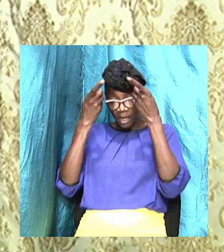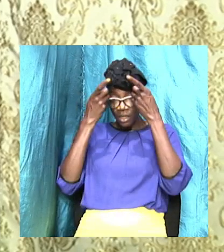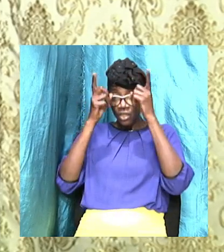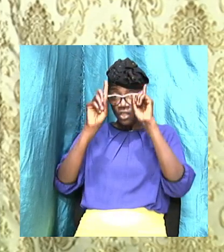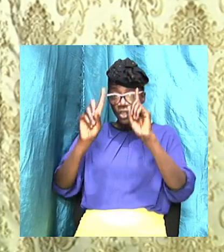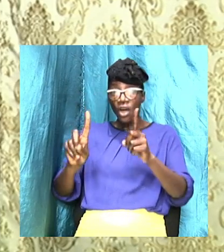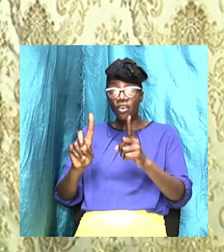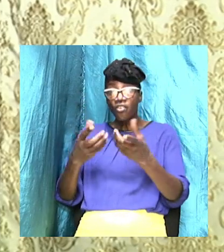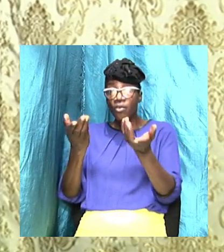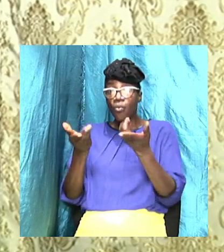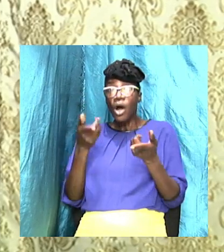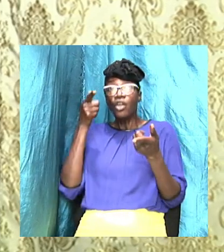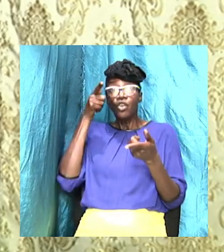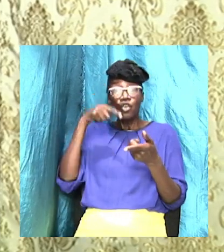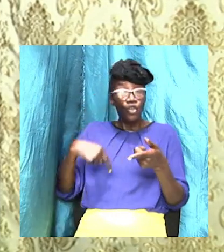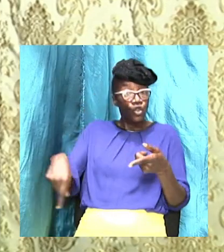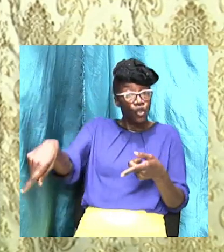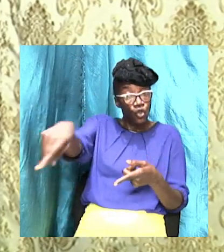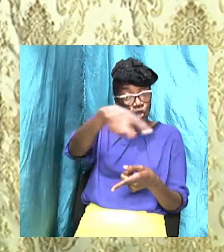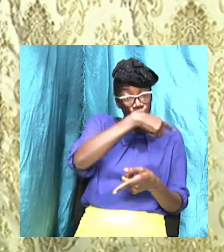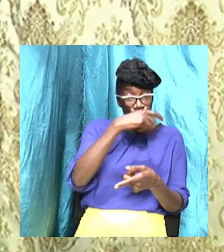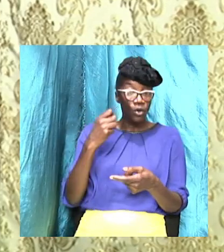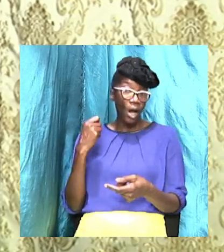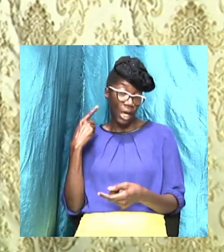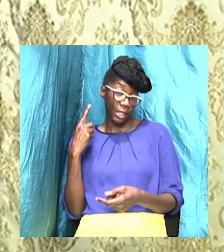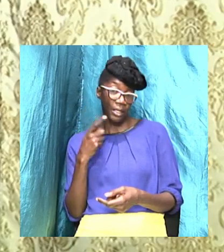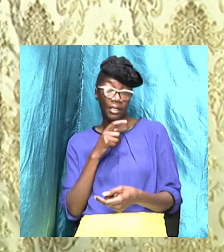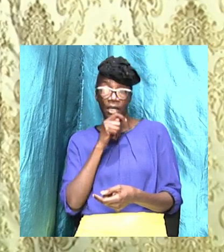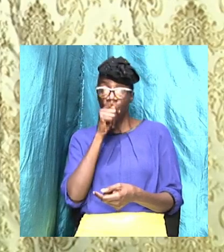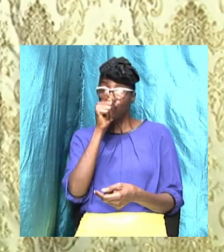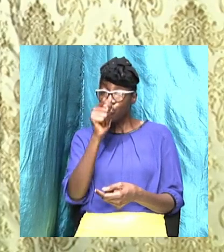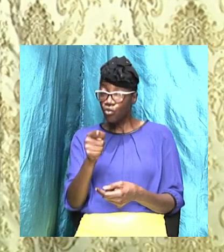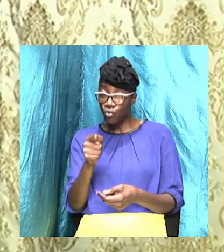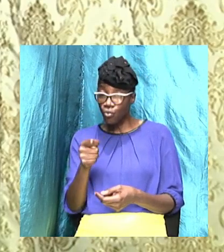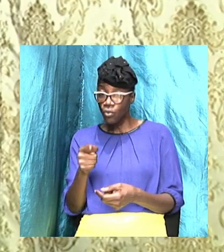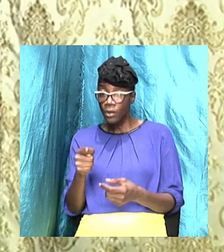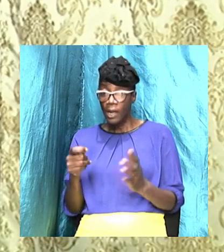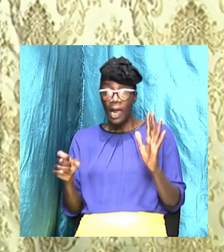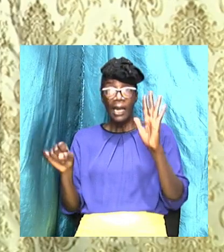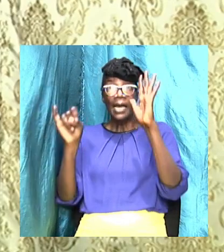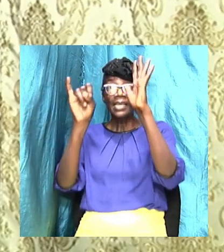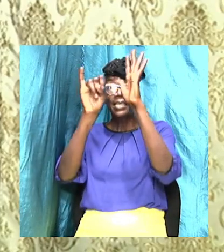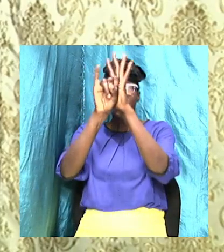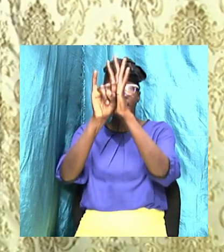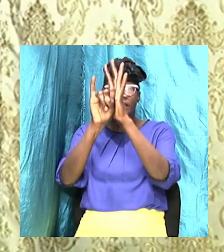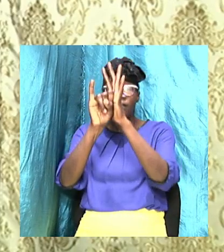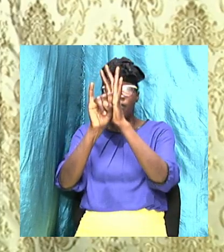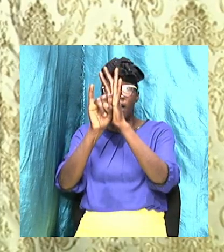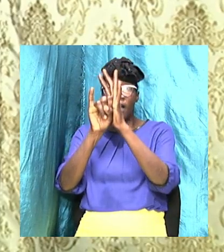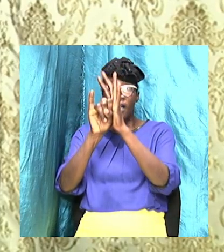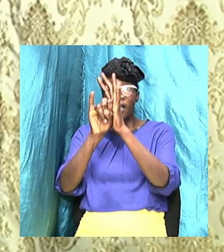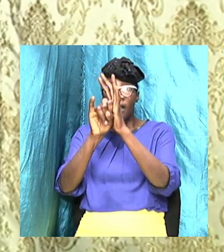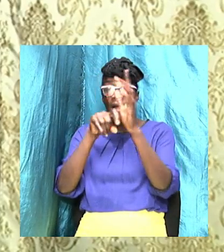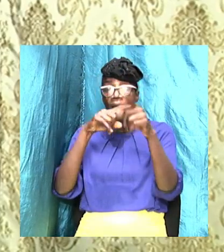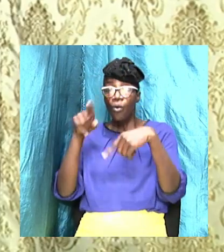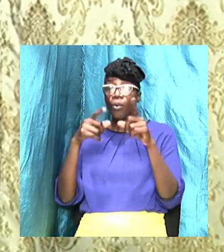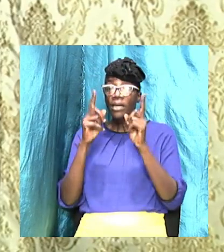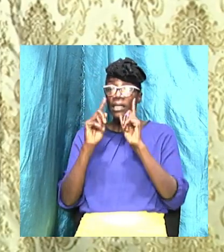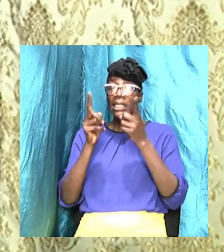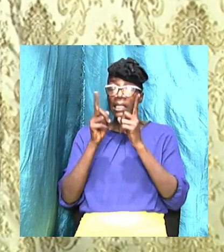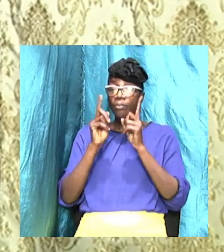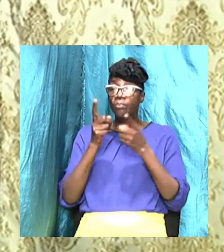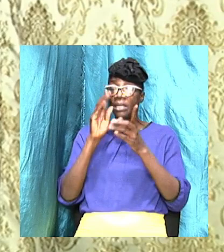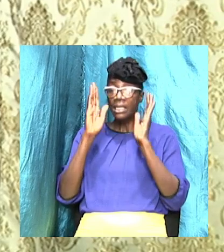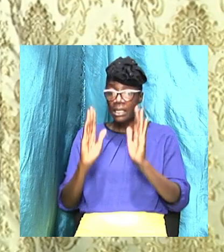to understand truth. I want us to know truth. I want us to be able to identify when these speakers,